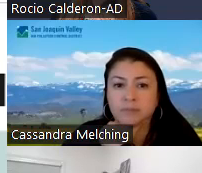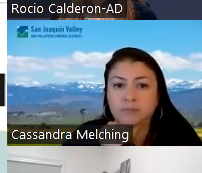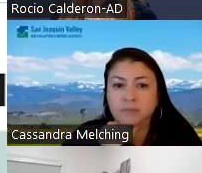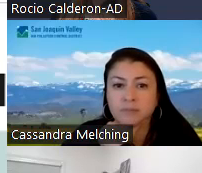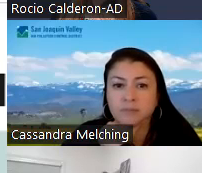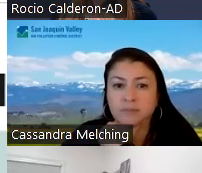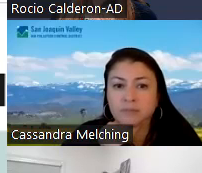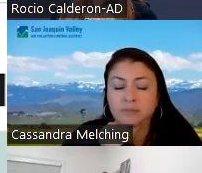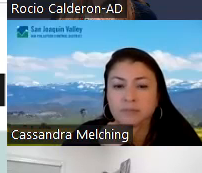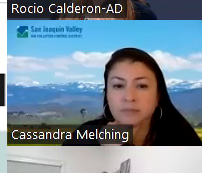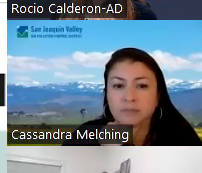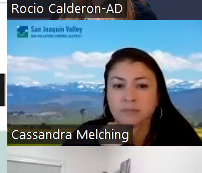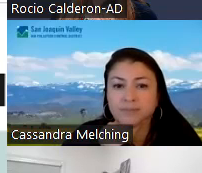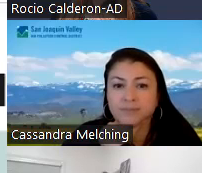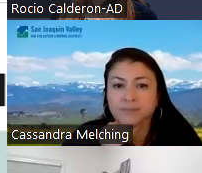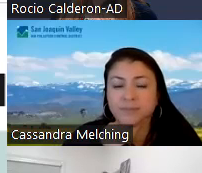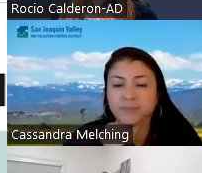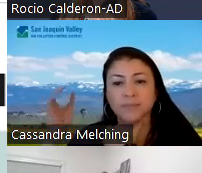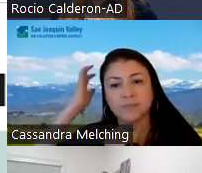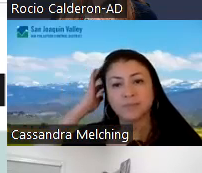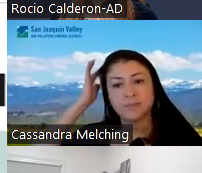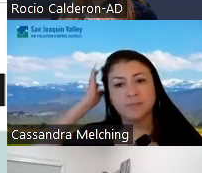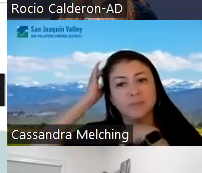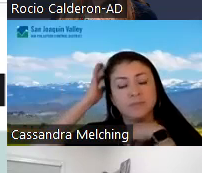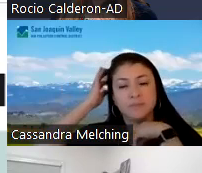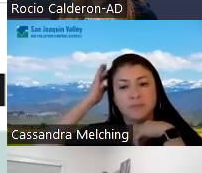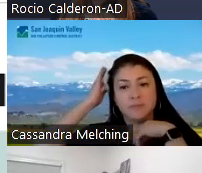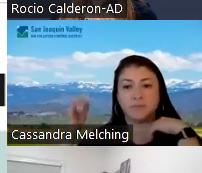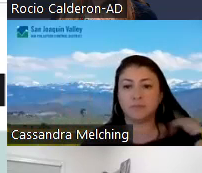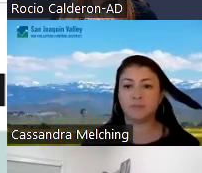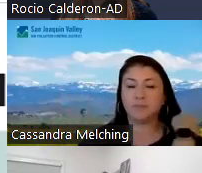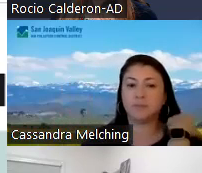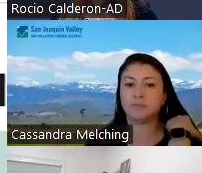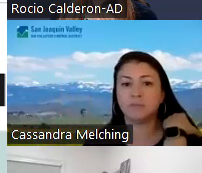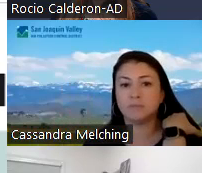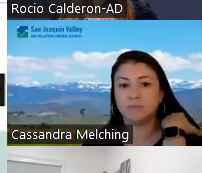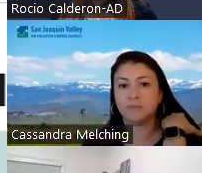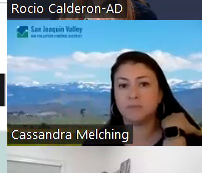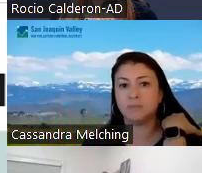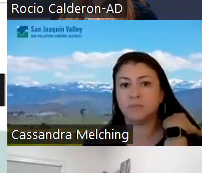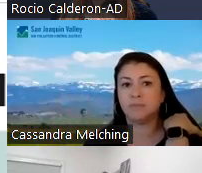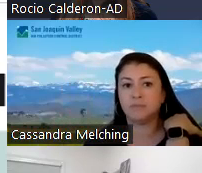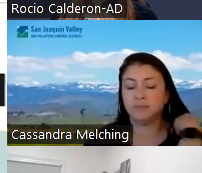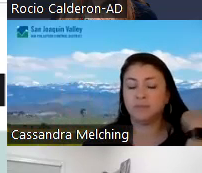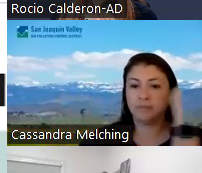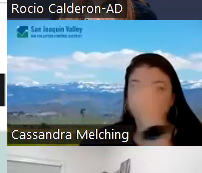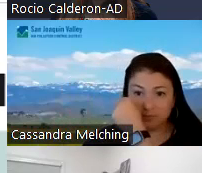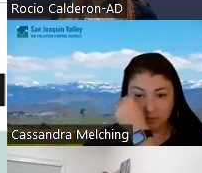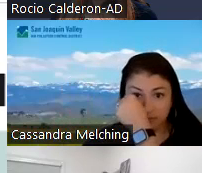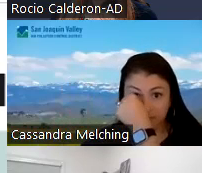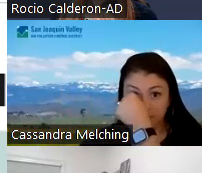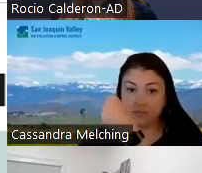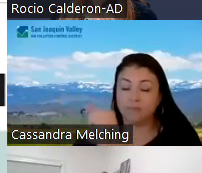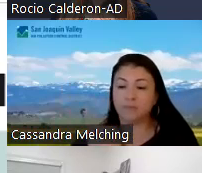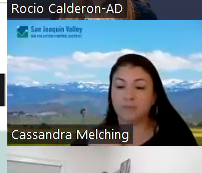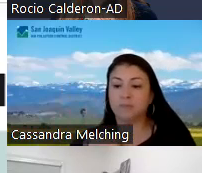or other groups that might be supporting that population to learn more about if there's anything that the CSC can do to support and